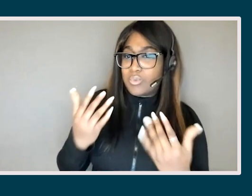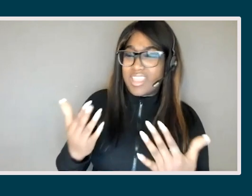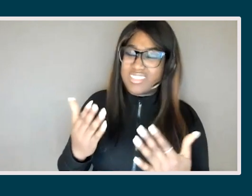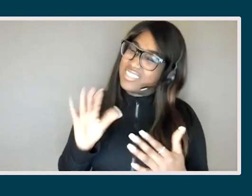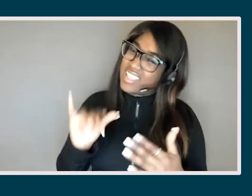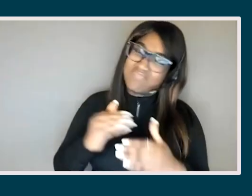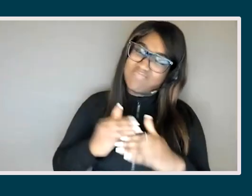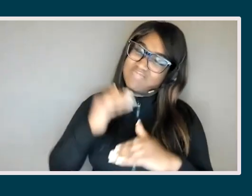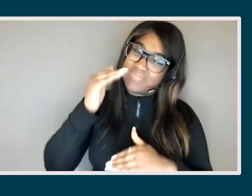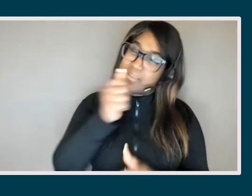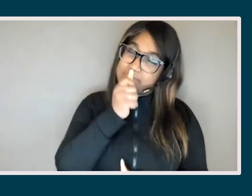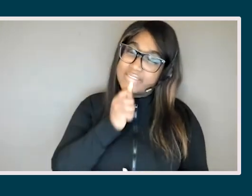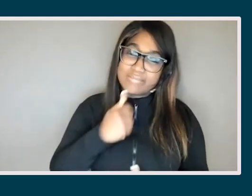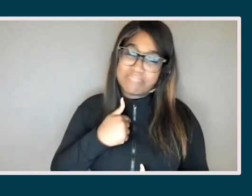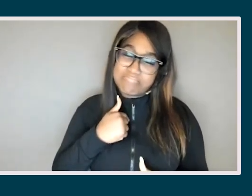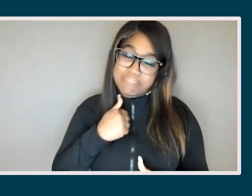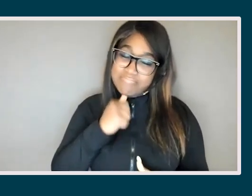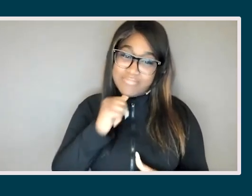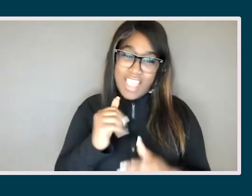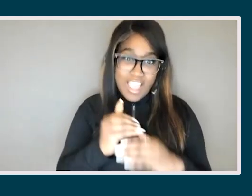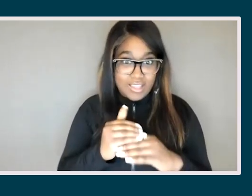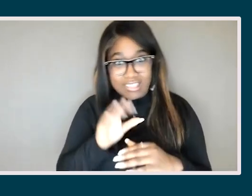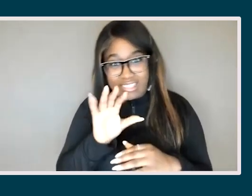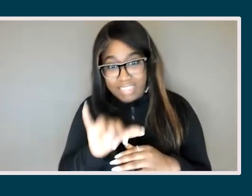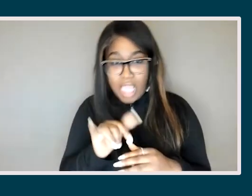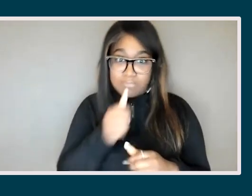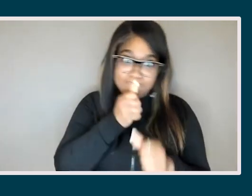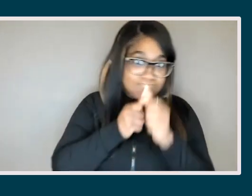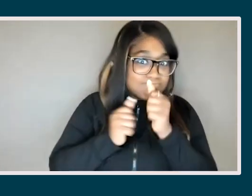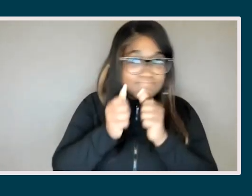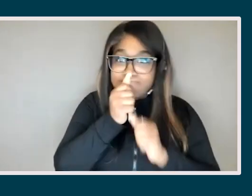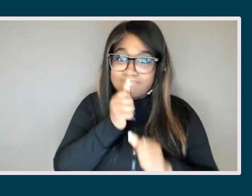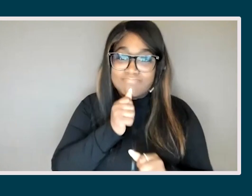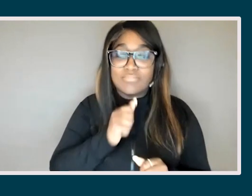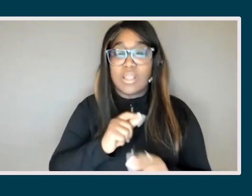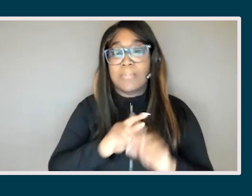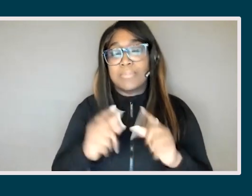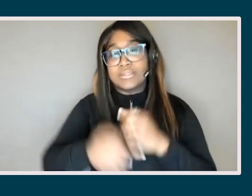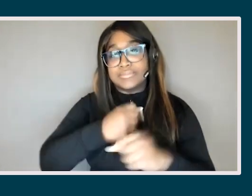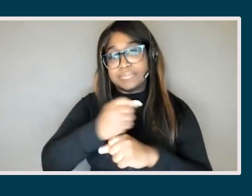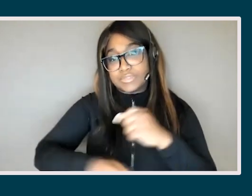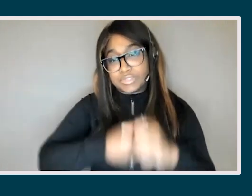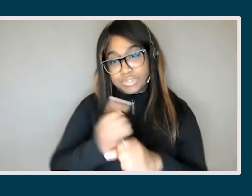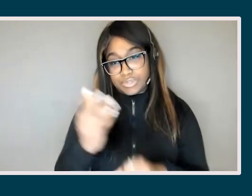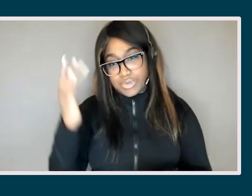that patient. Years and years ago, so my political experience was many years